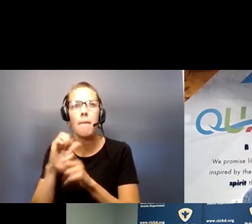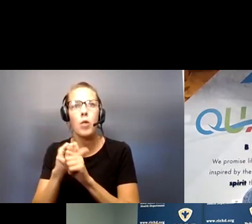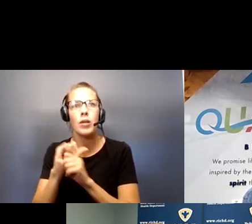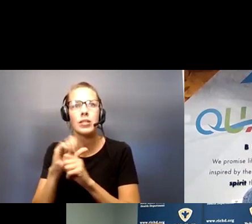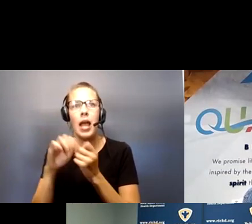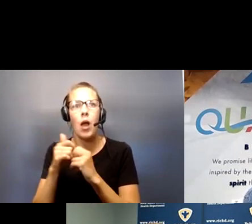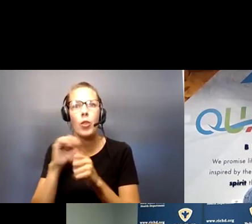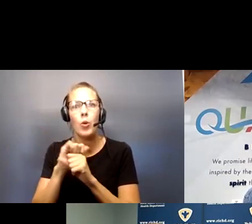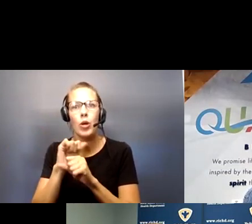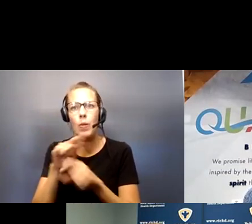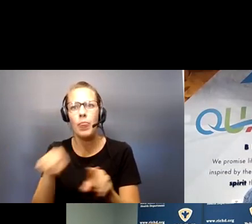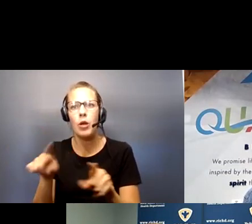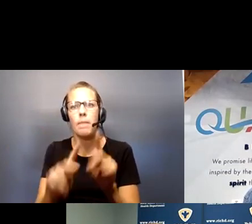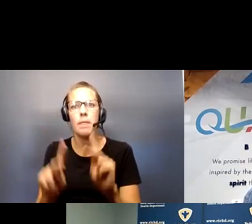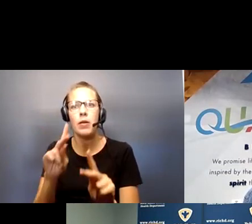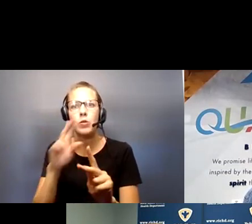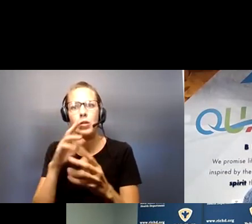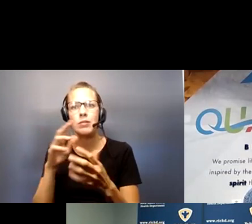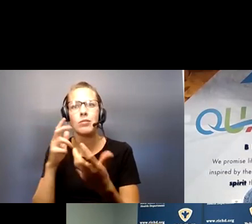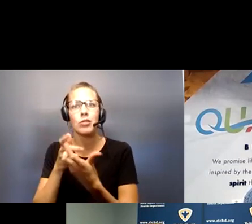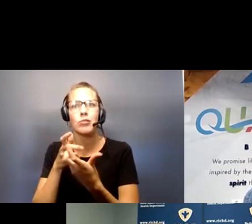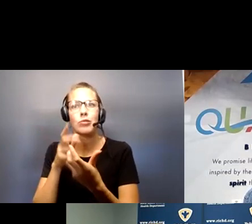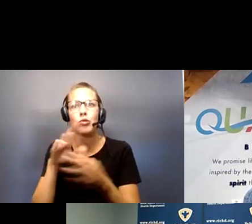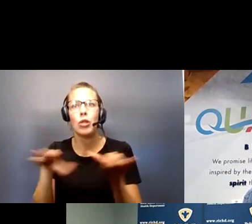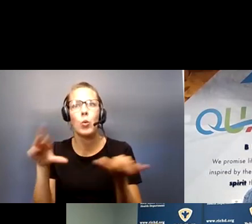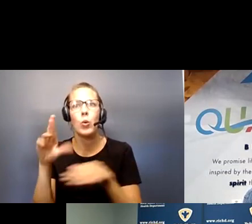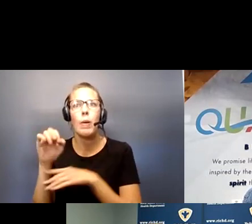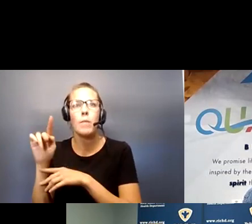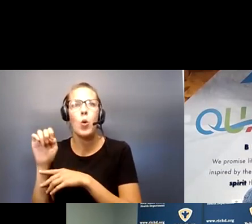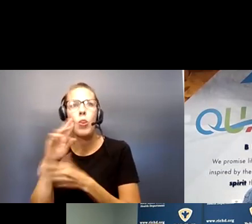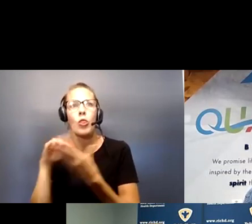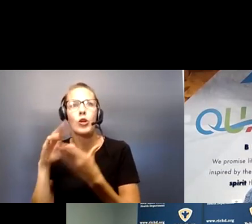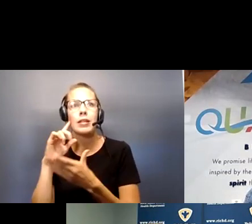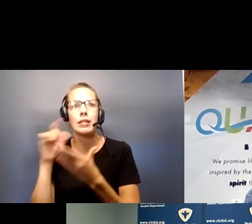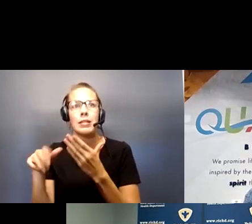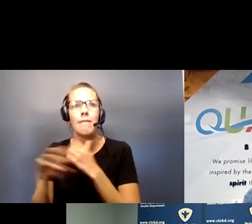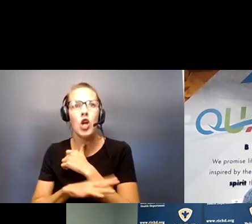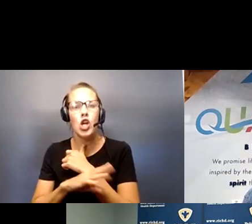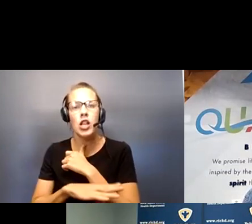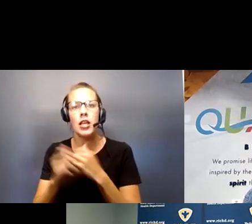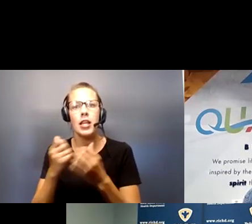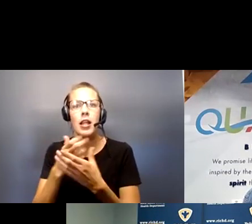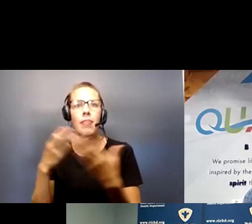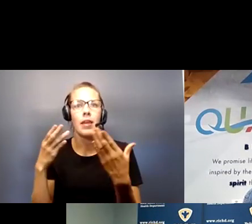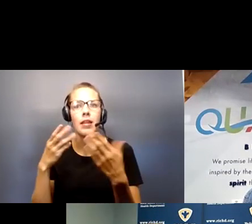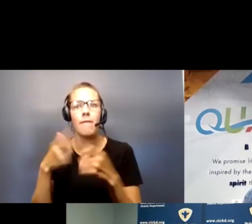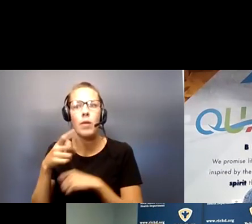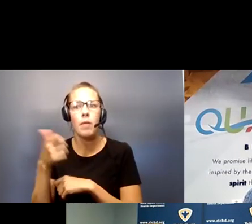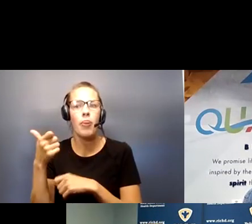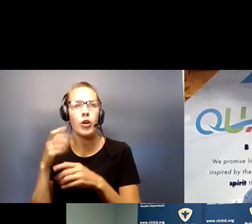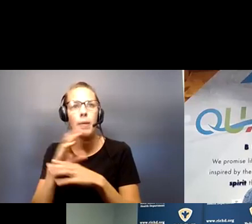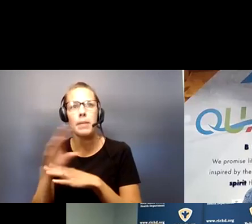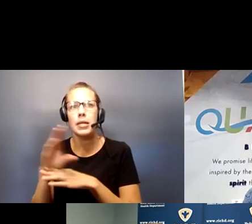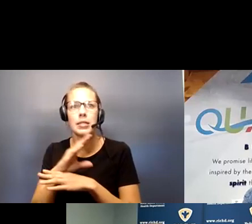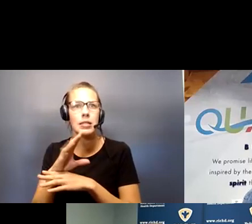their workforce and adjusting to their children's remote learning needs in the fall? And anything that's coming out of there from other businesses